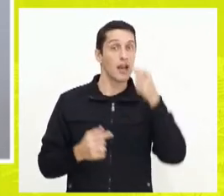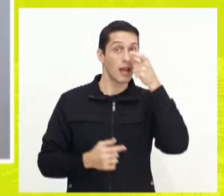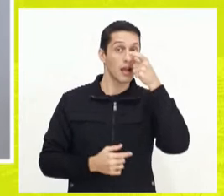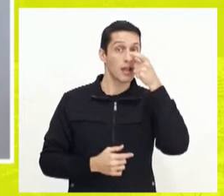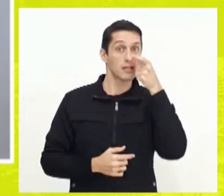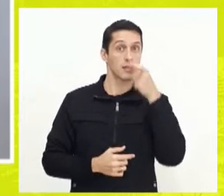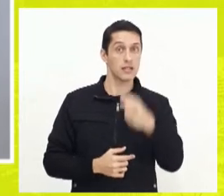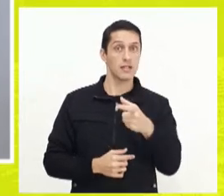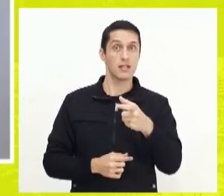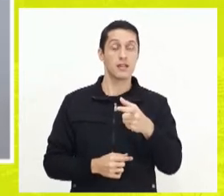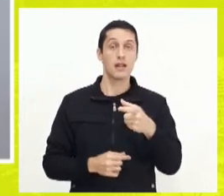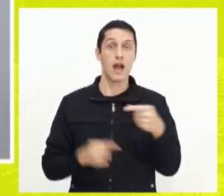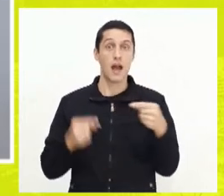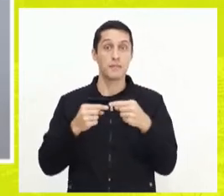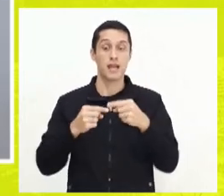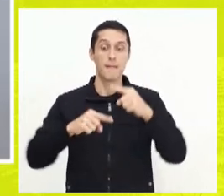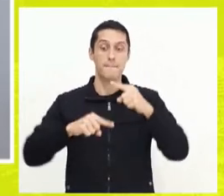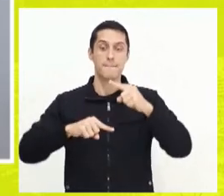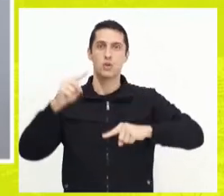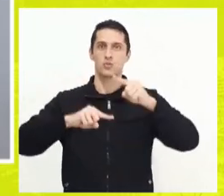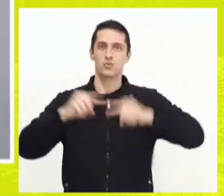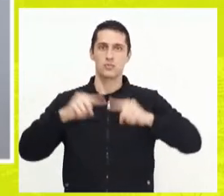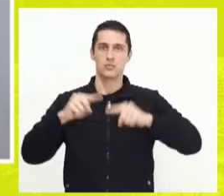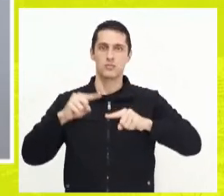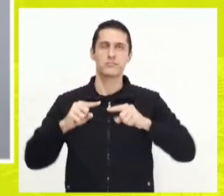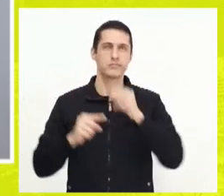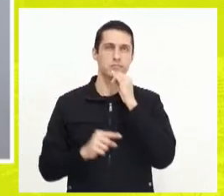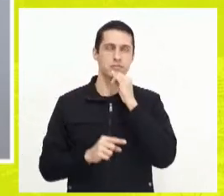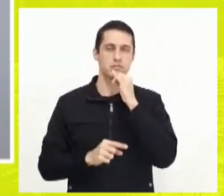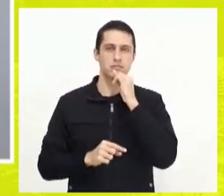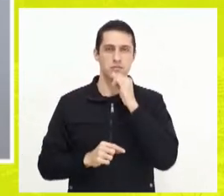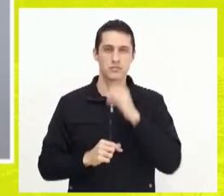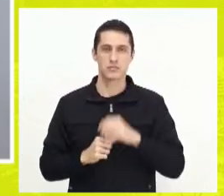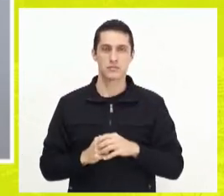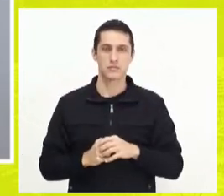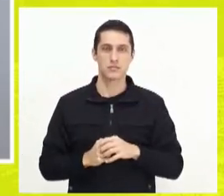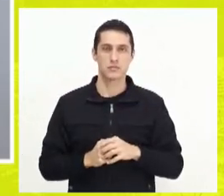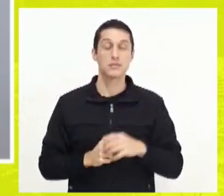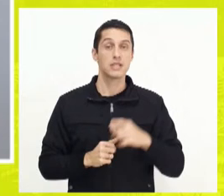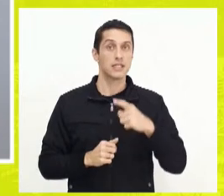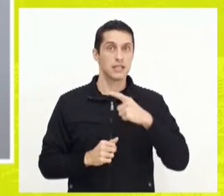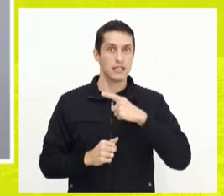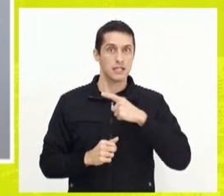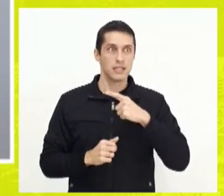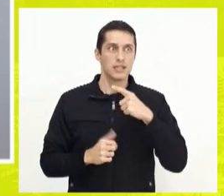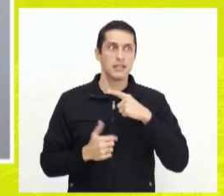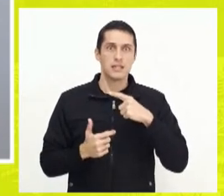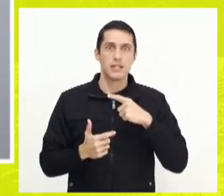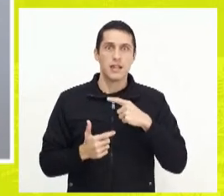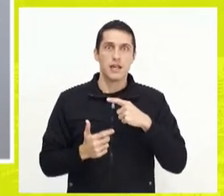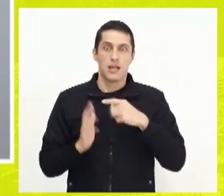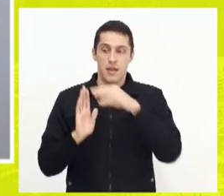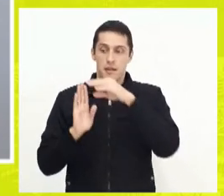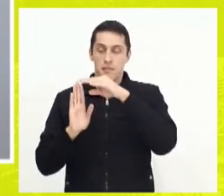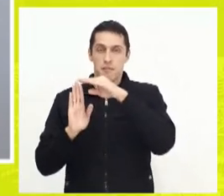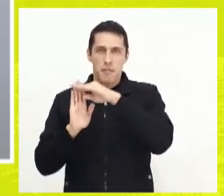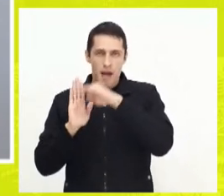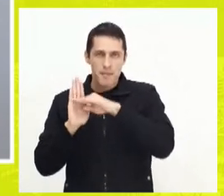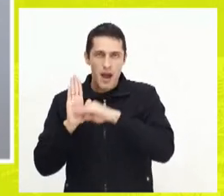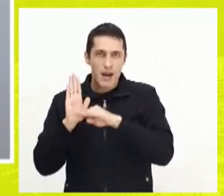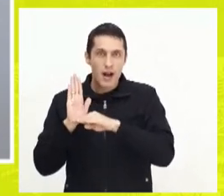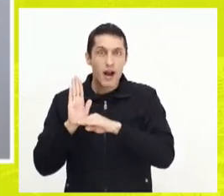interesting from a product standpoint we have an electoral schedule